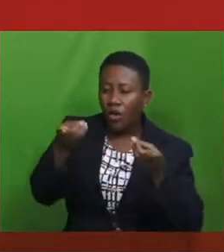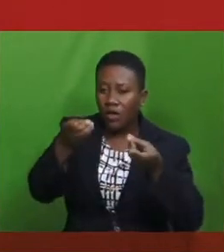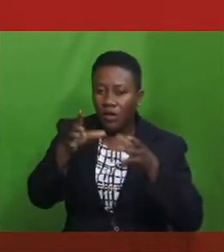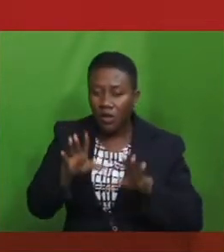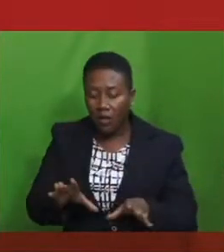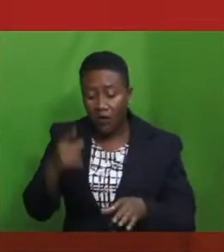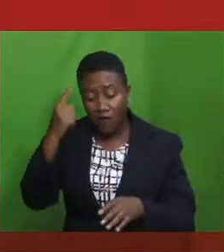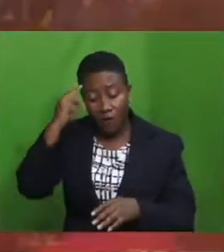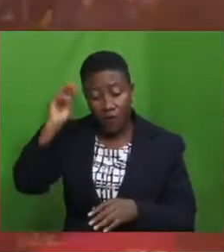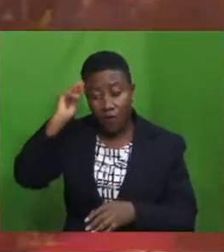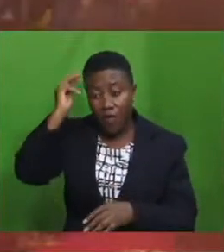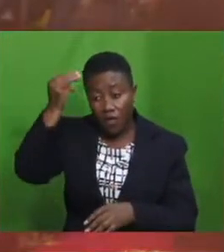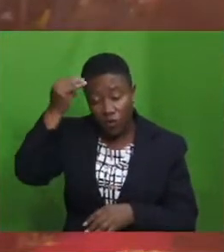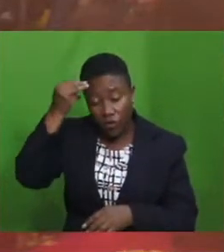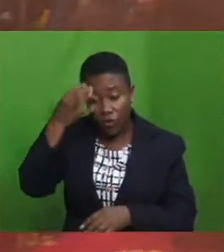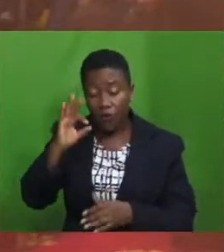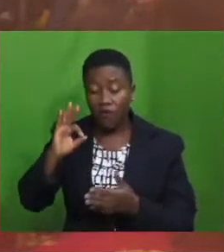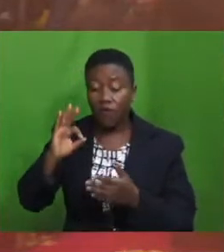Foreign Affairs.